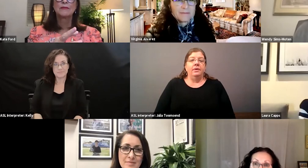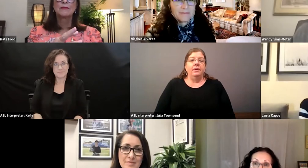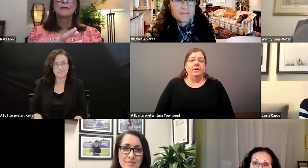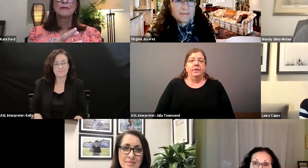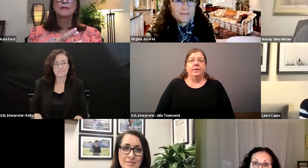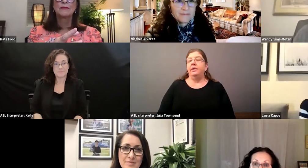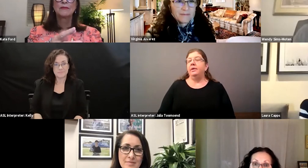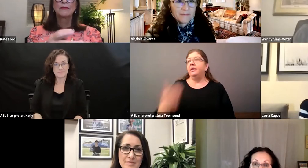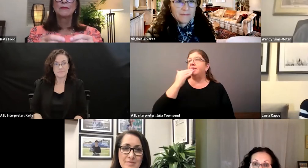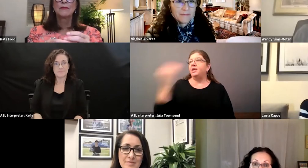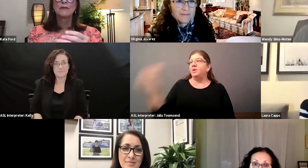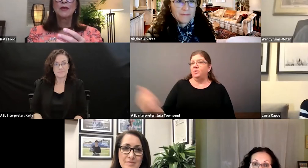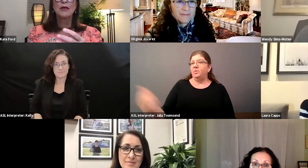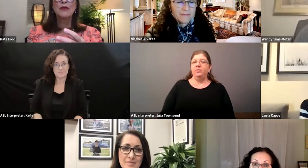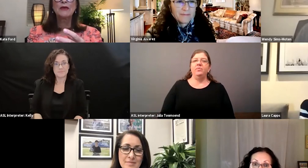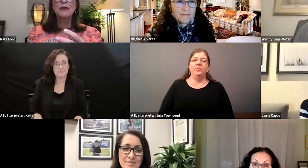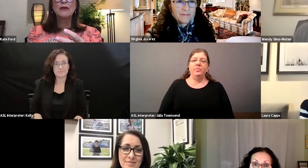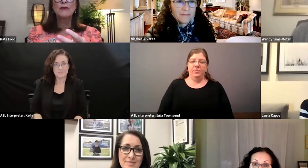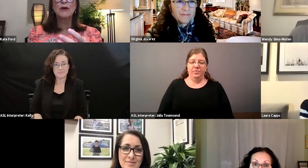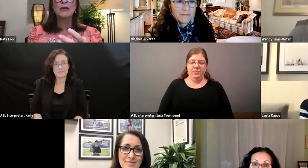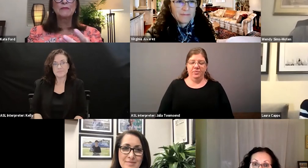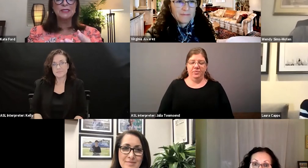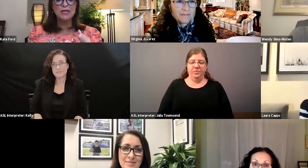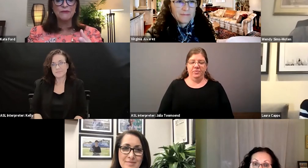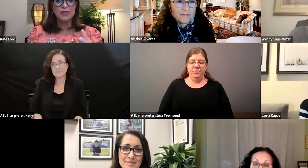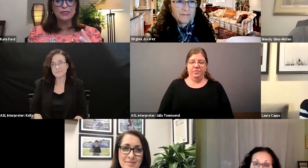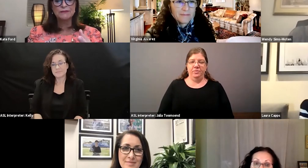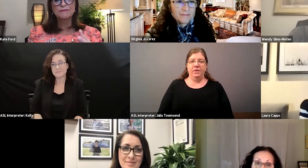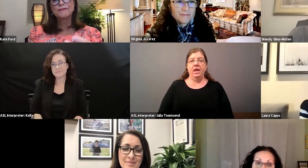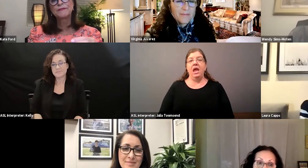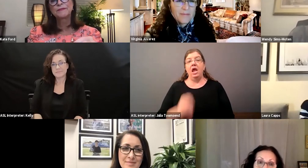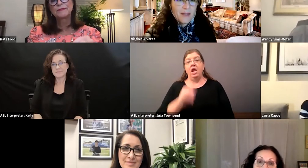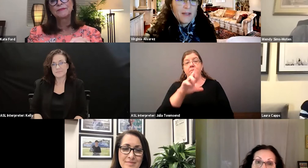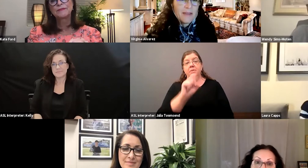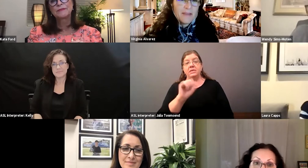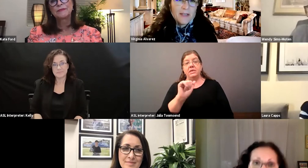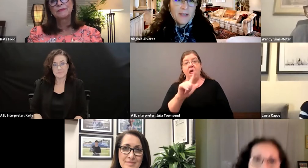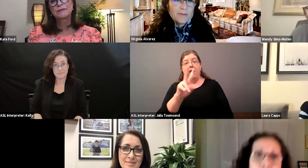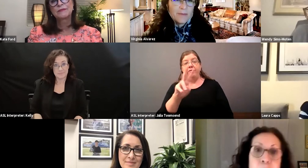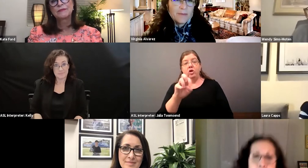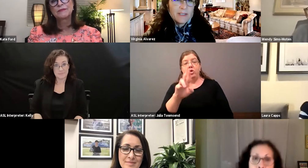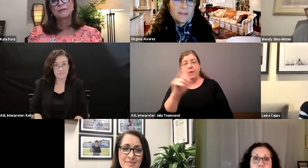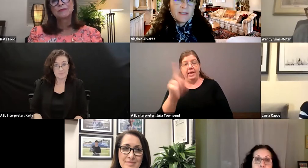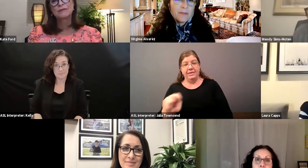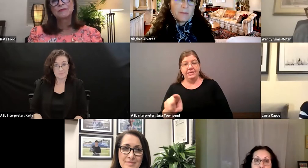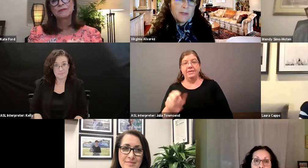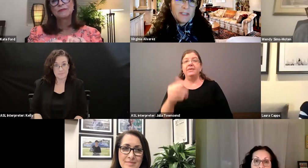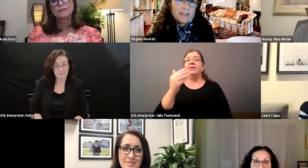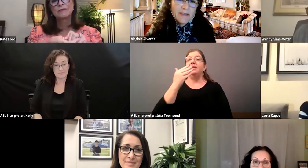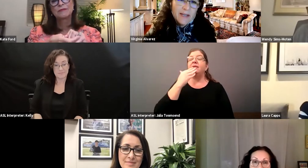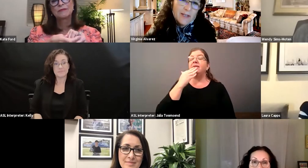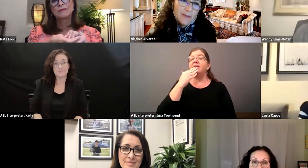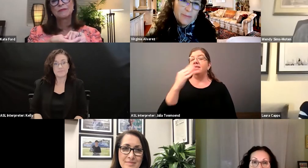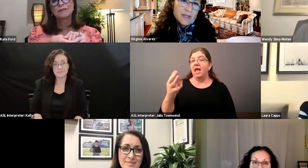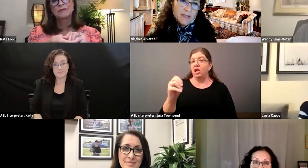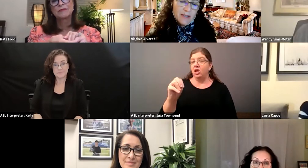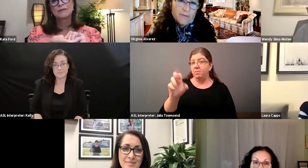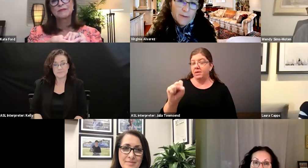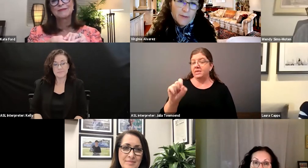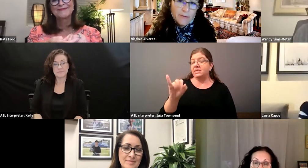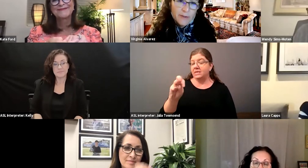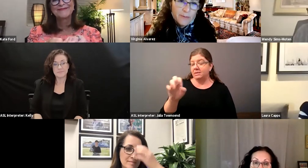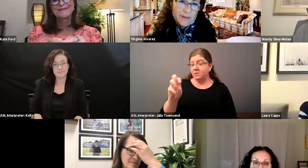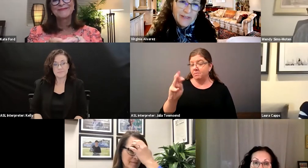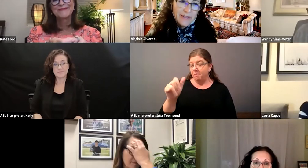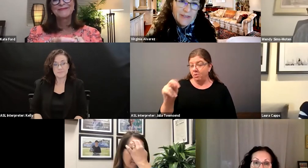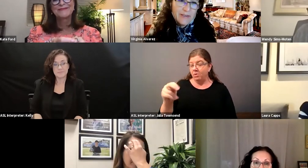thank you thank you and miss alvarez thank you miss sims mouton thank you president